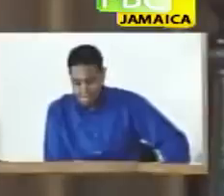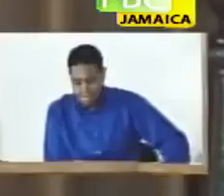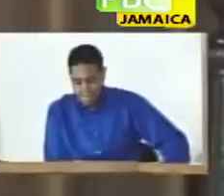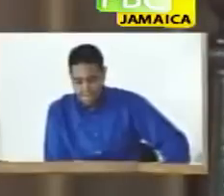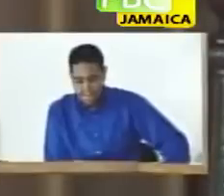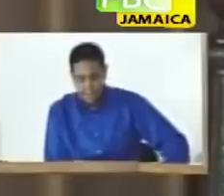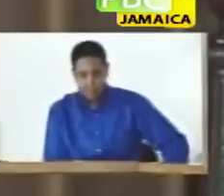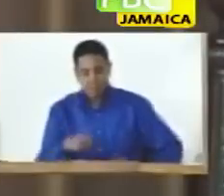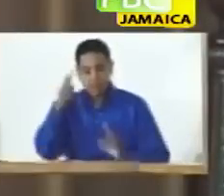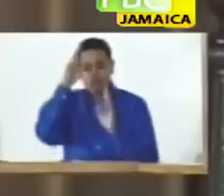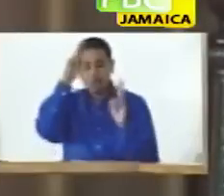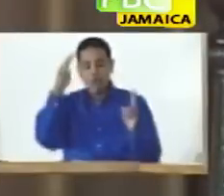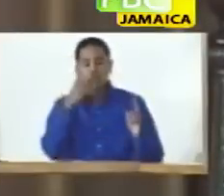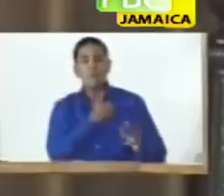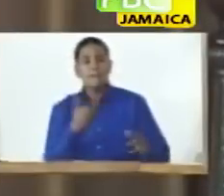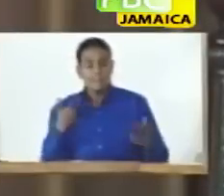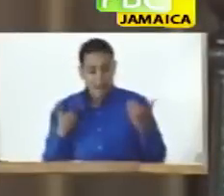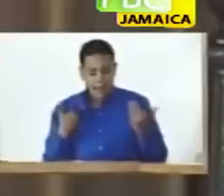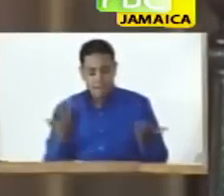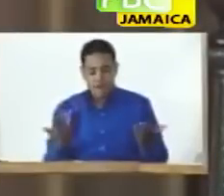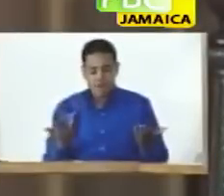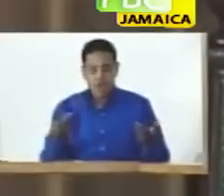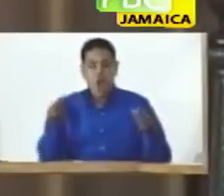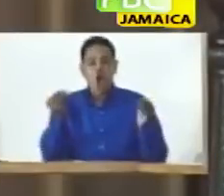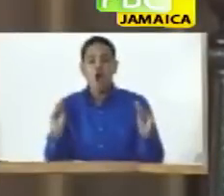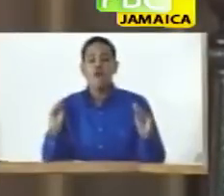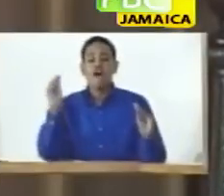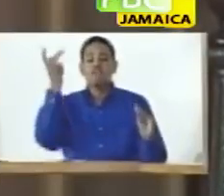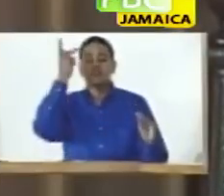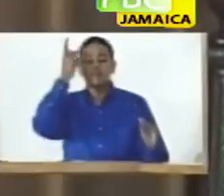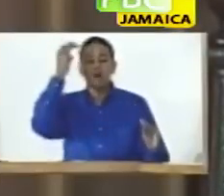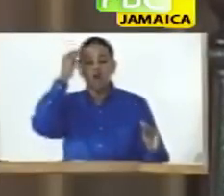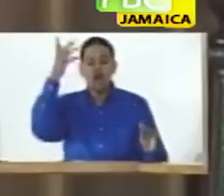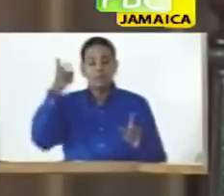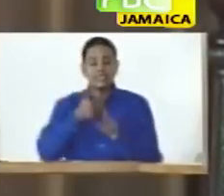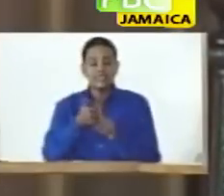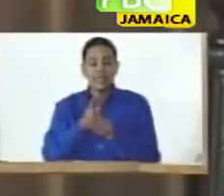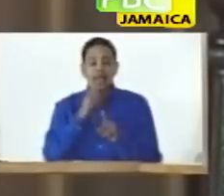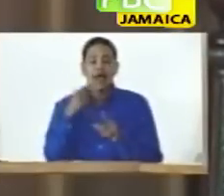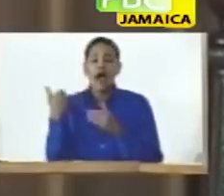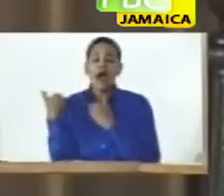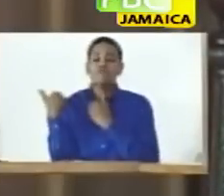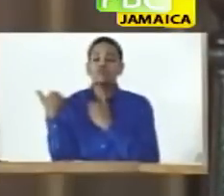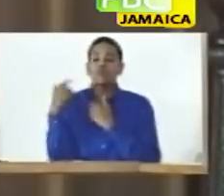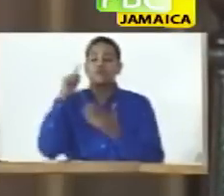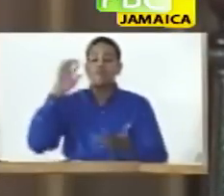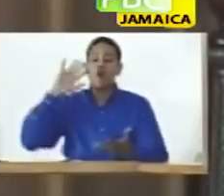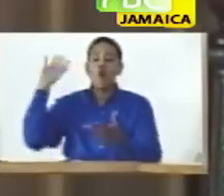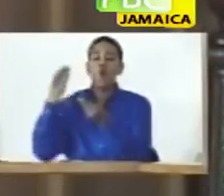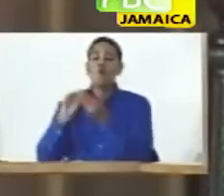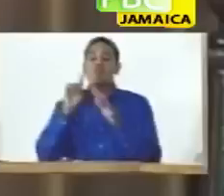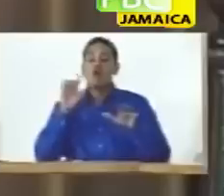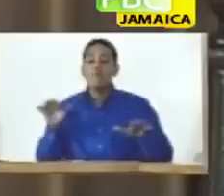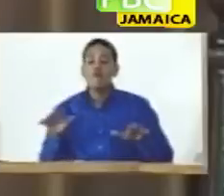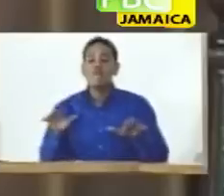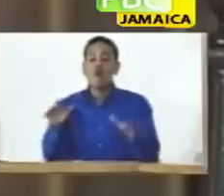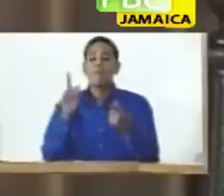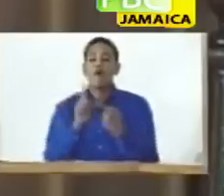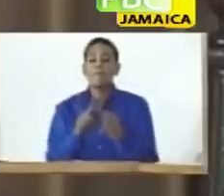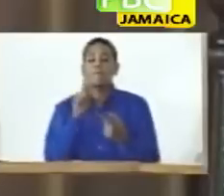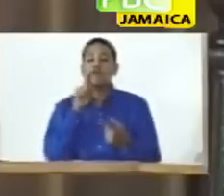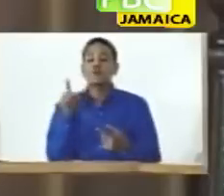Honorable members, the Office of the Prime Minister has responsibility for the overall performance and